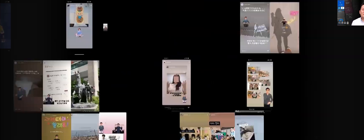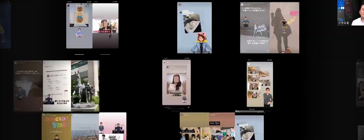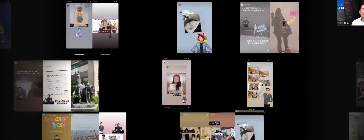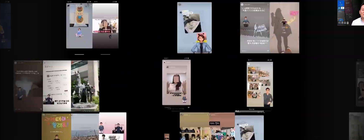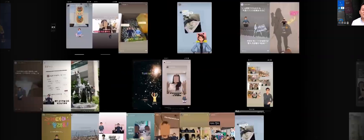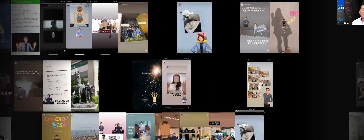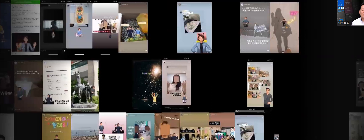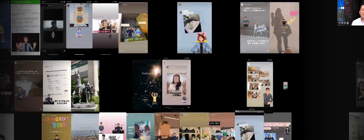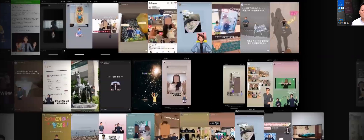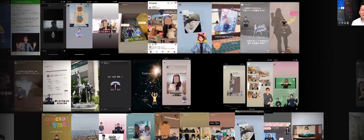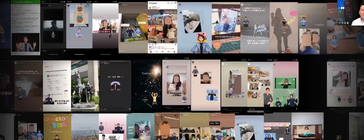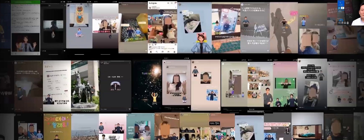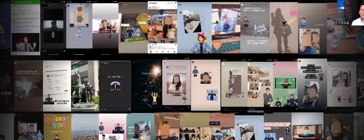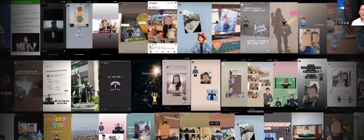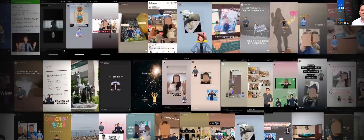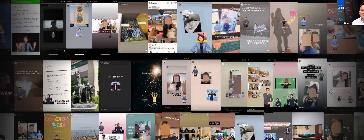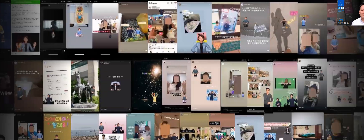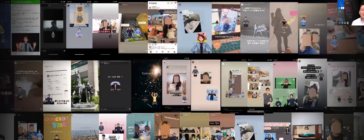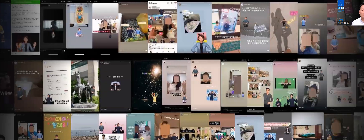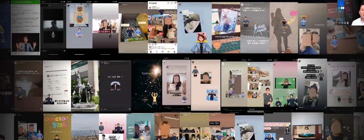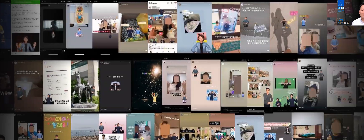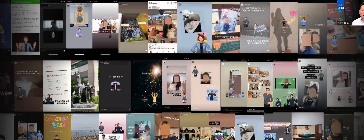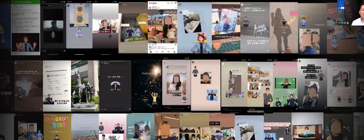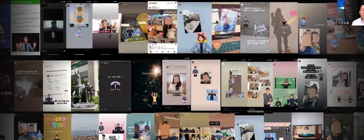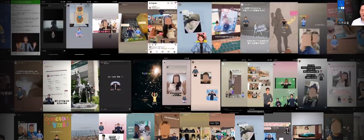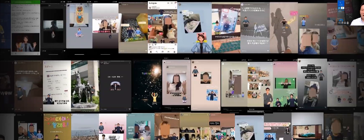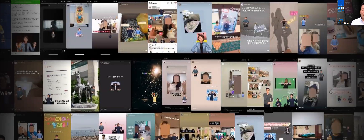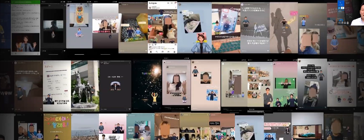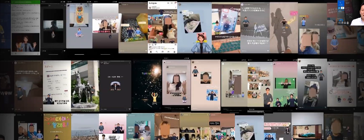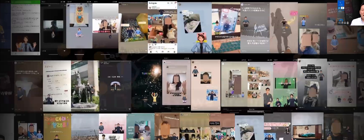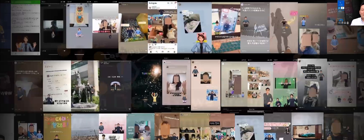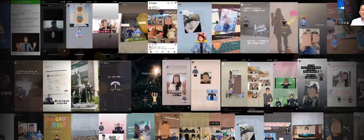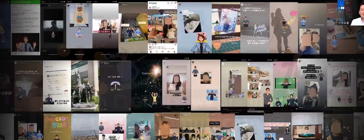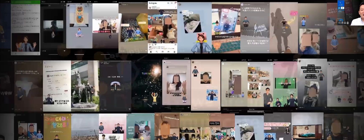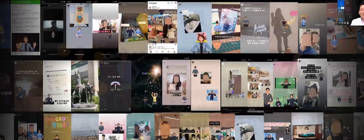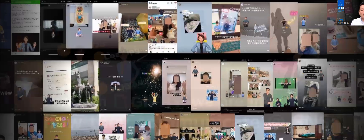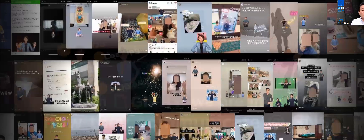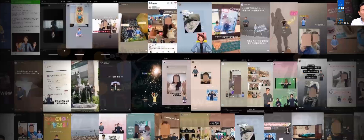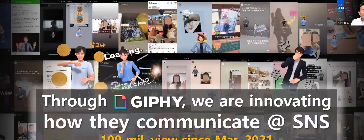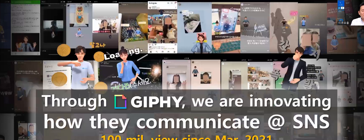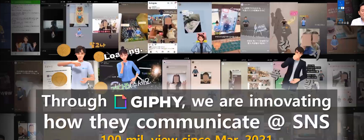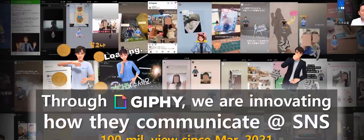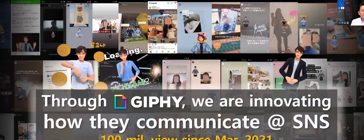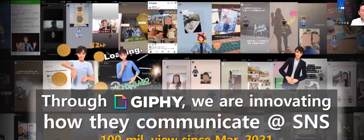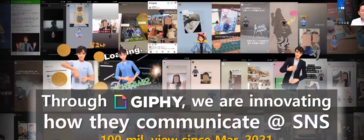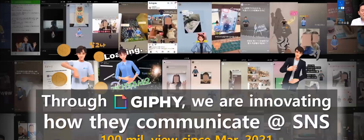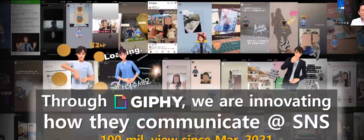Those pictures are screenshots of deaf people's SNS with our avatar signing